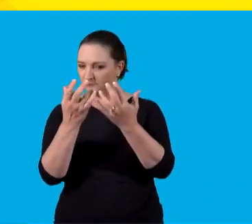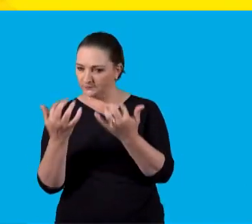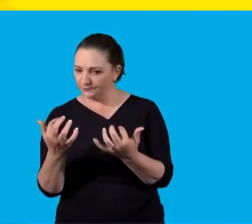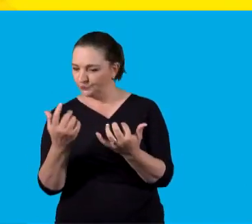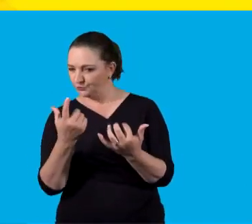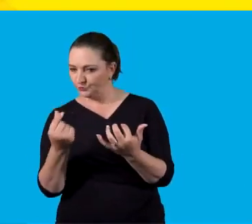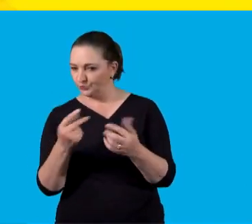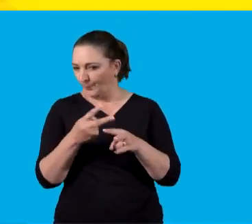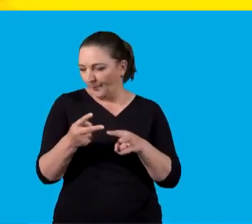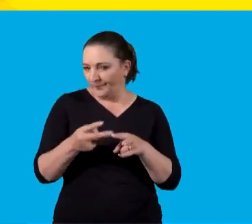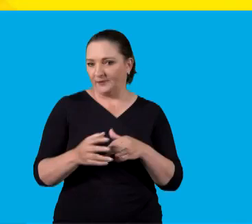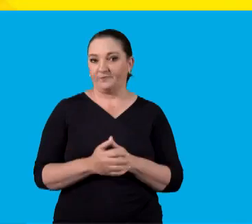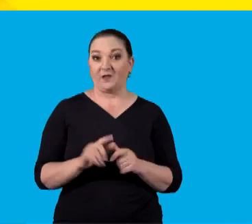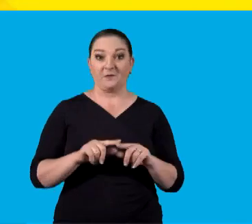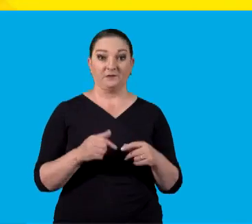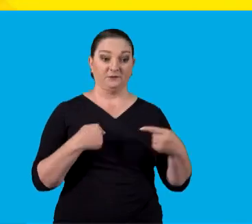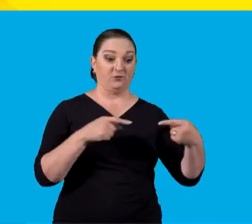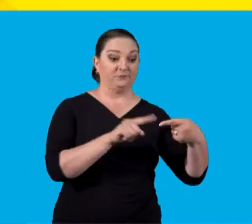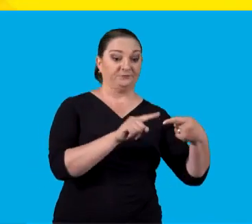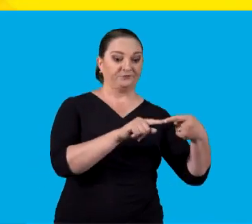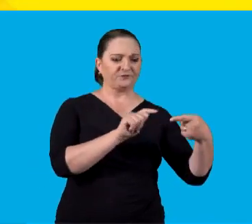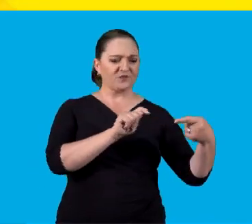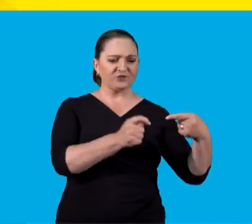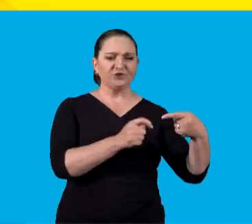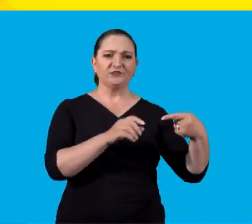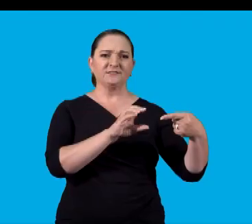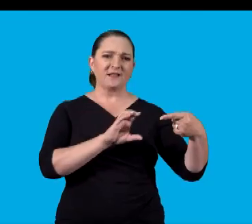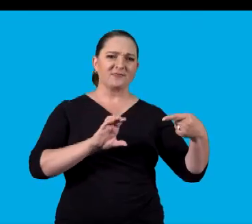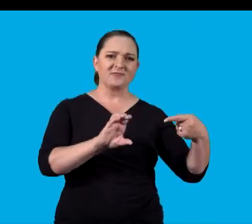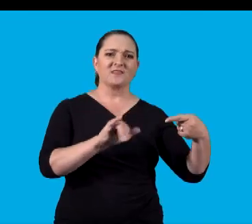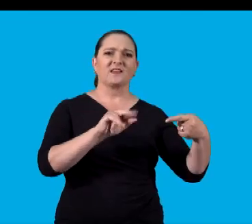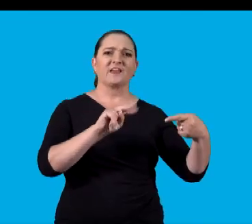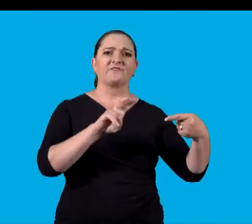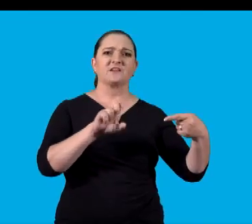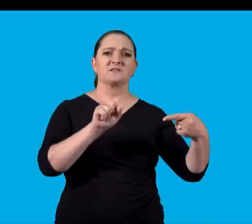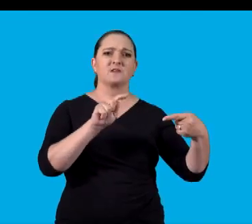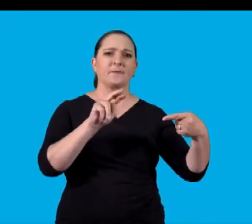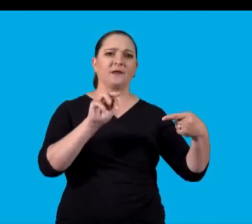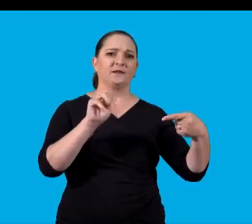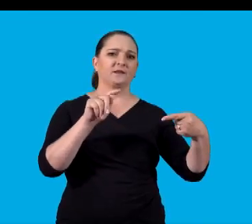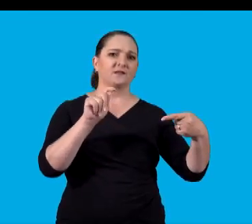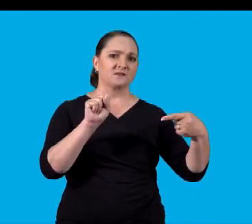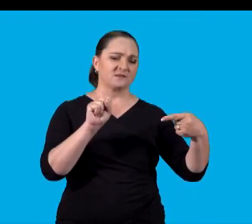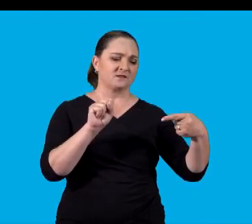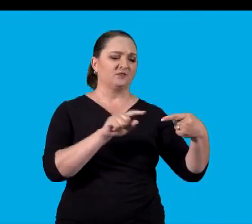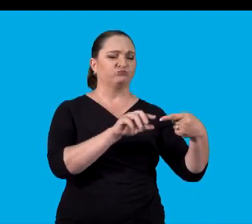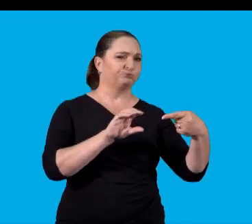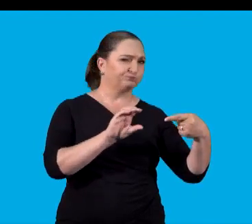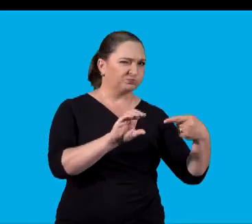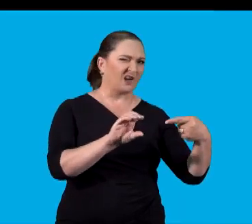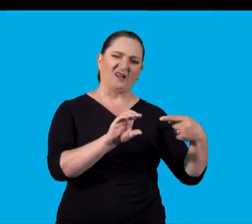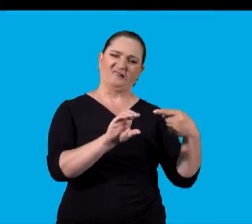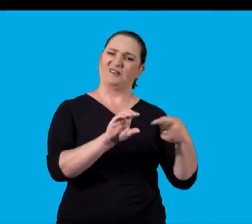with, we're going to do the change in investments. What is the change